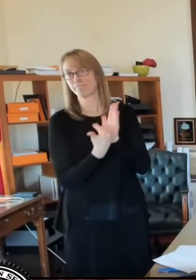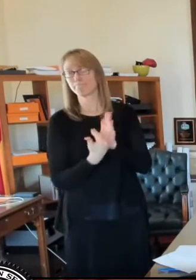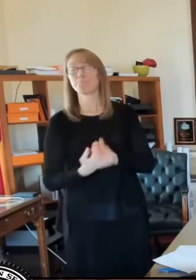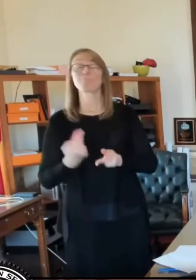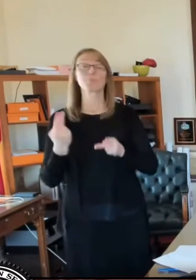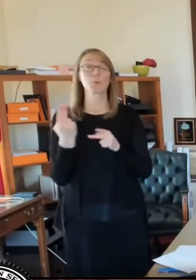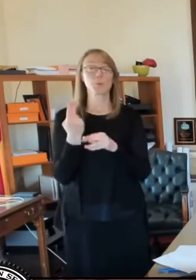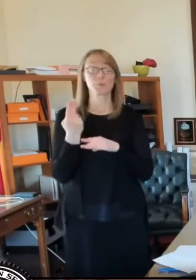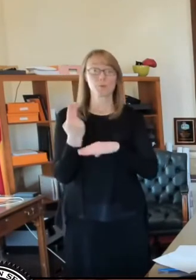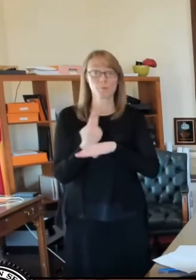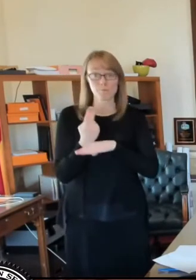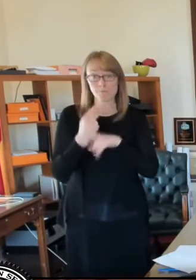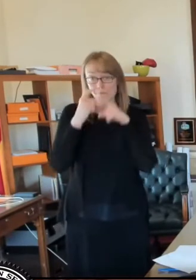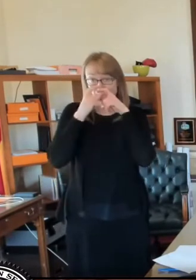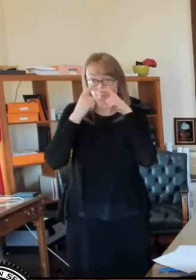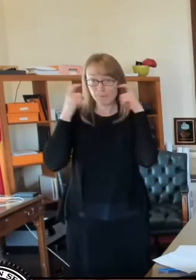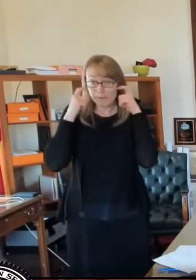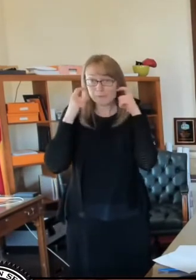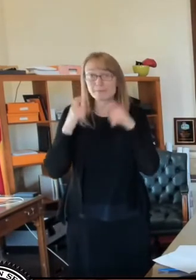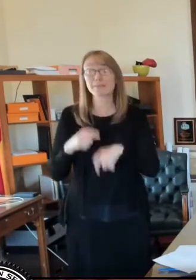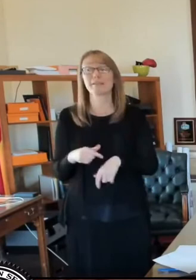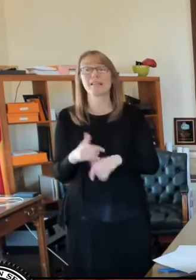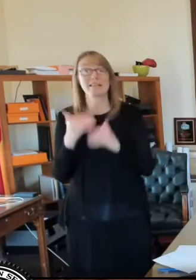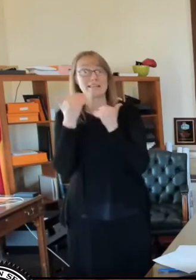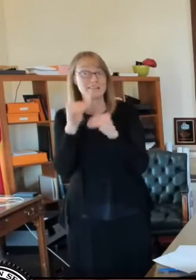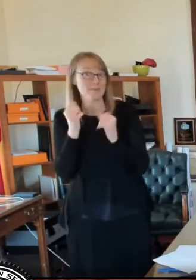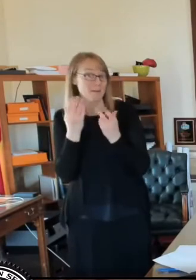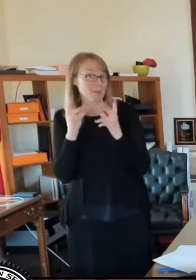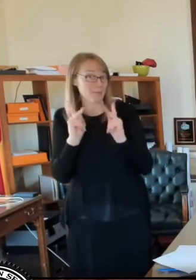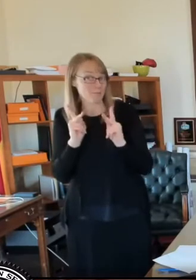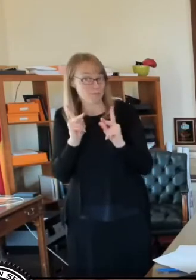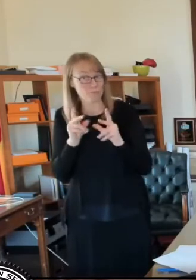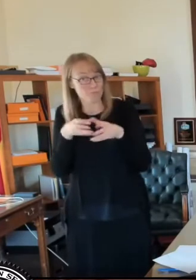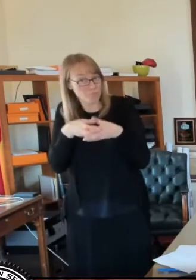risk factors for contracting COVID-19.